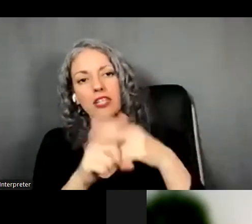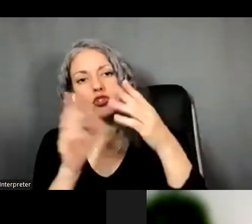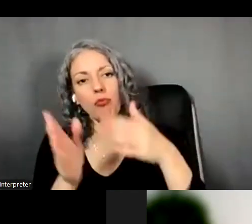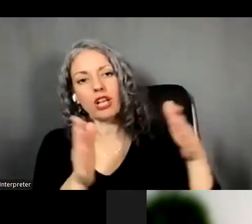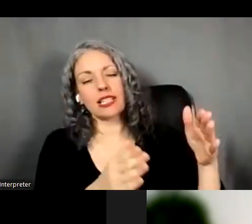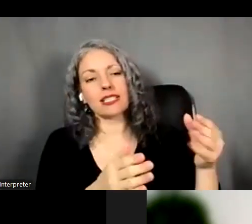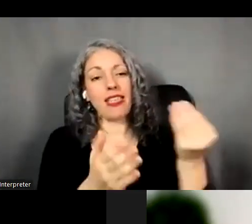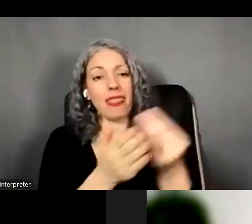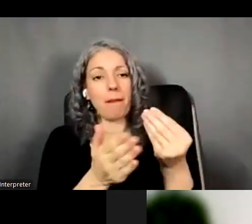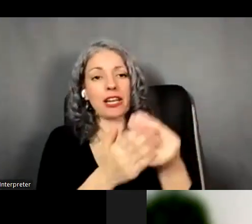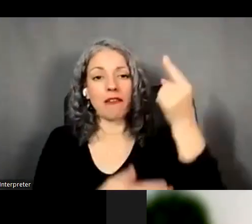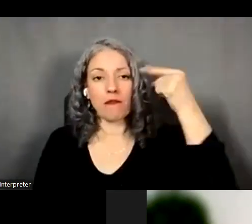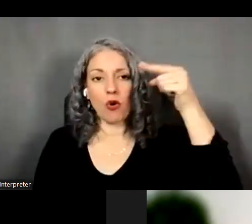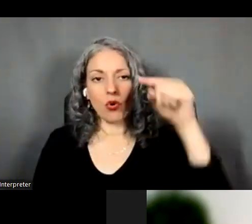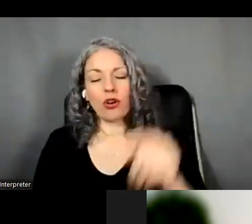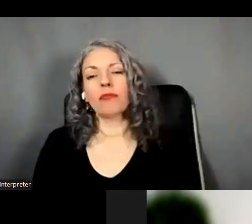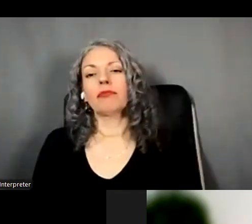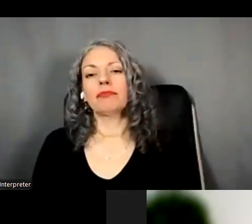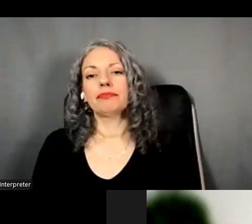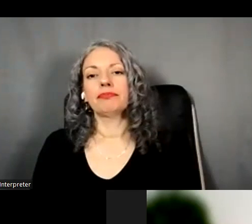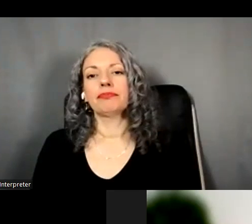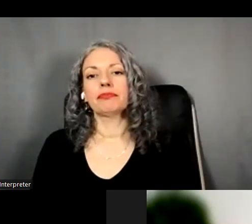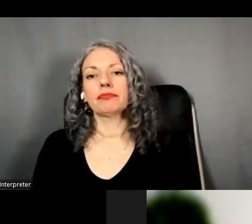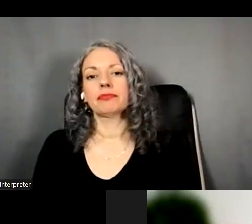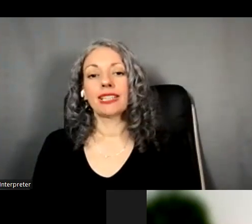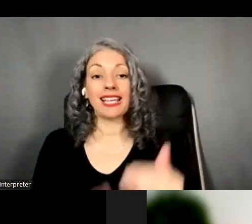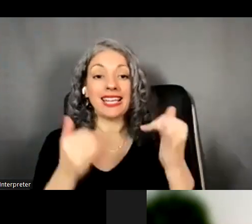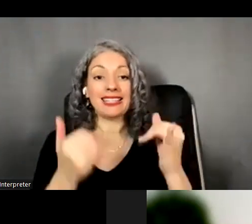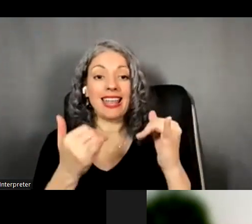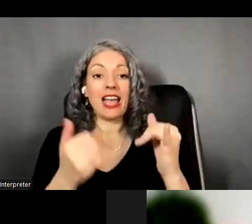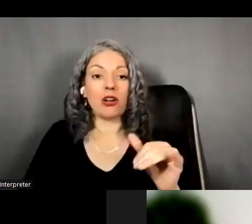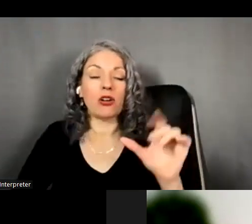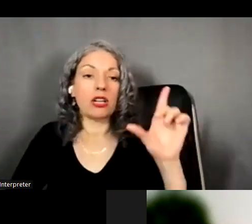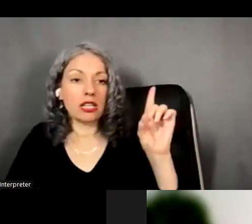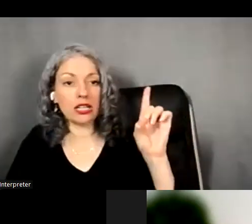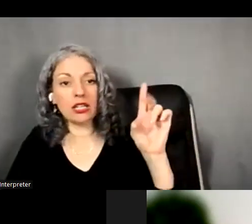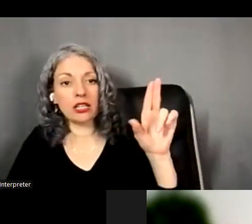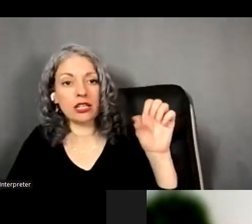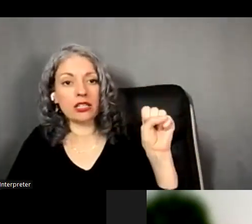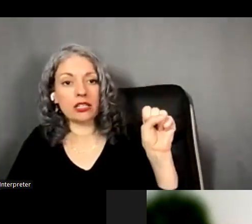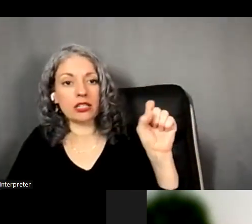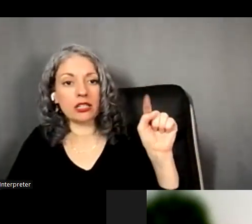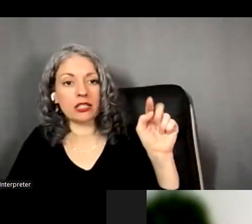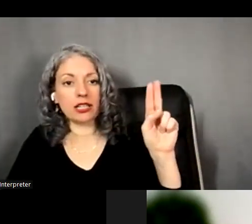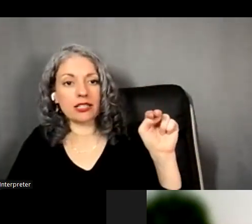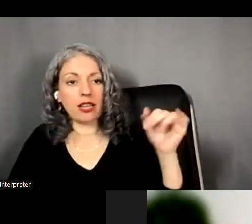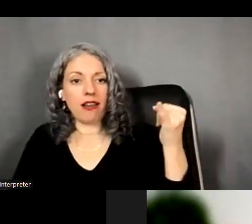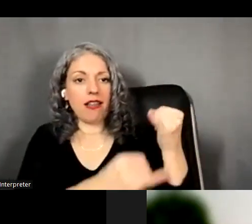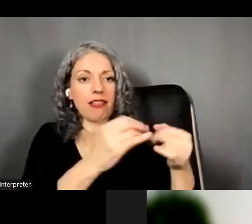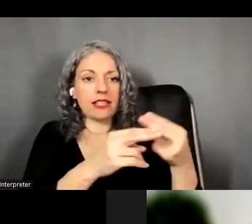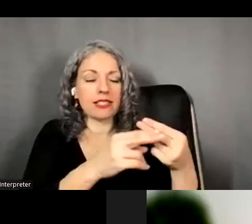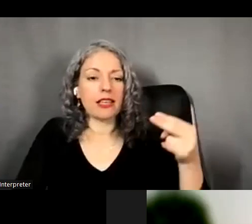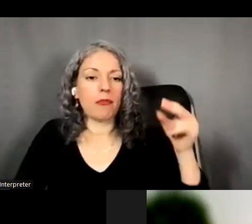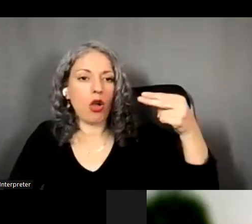for. So I'm really pleased now to introduce Dustin Harper, as I said, who is the Chief